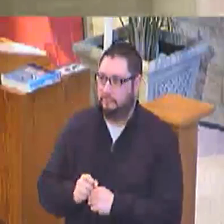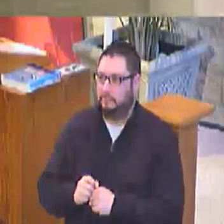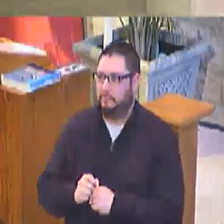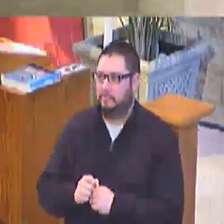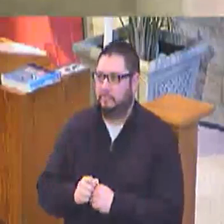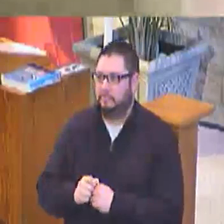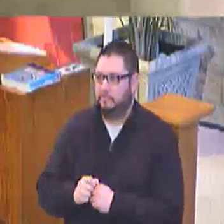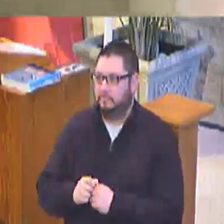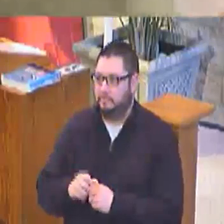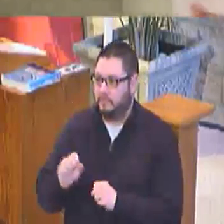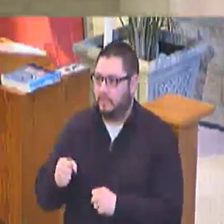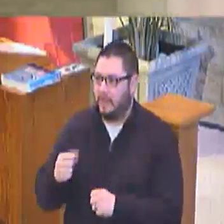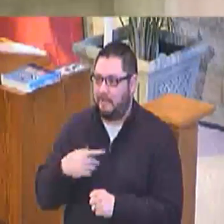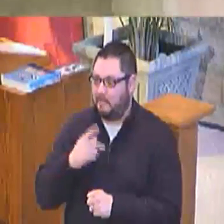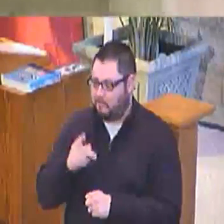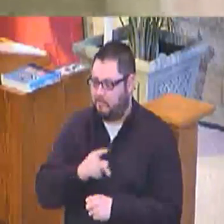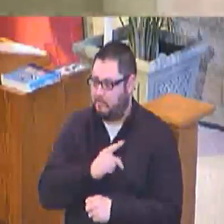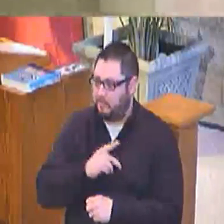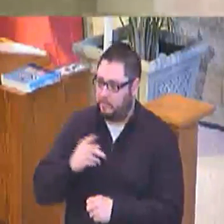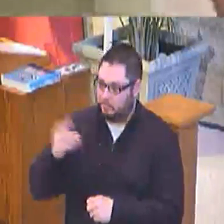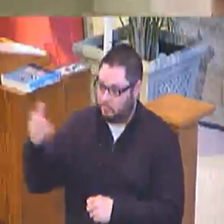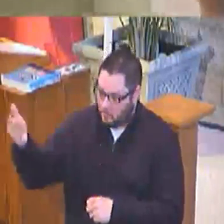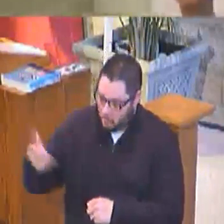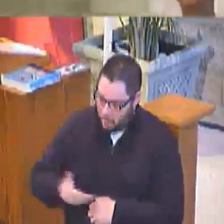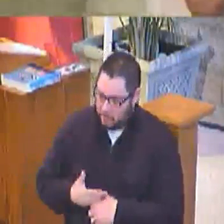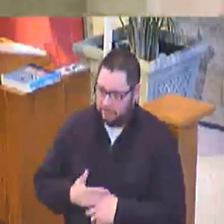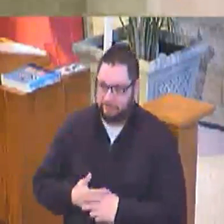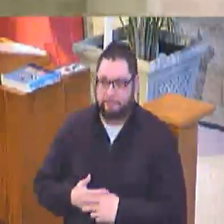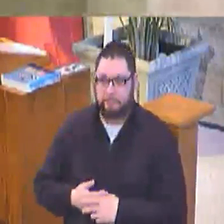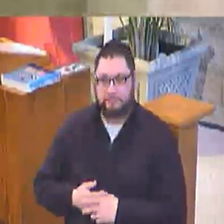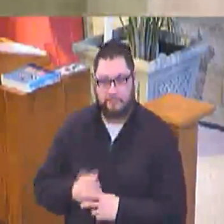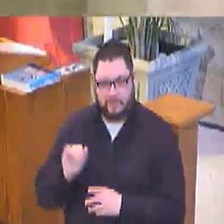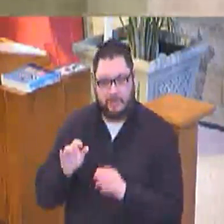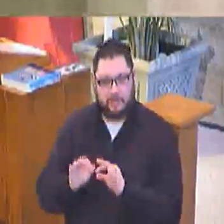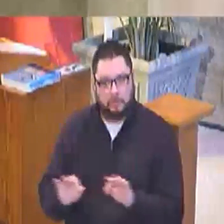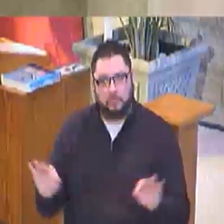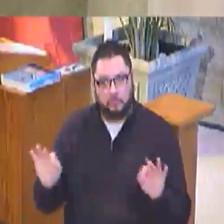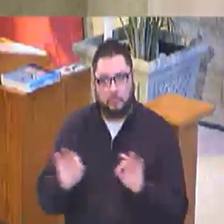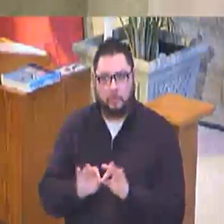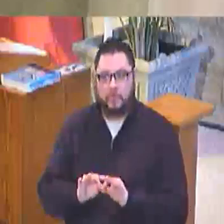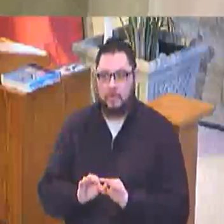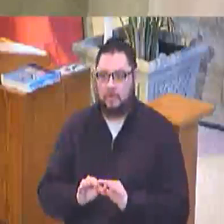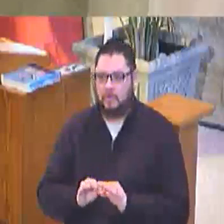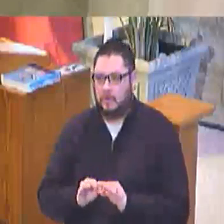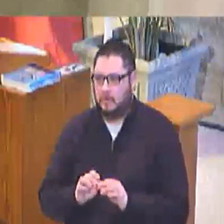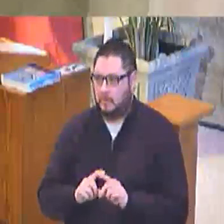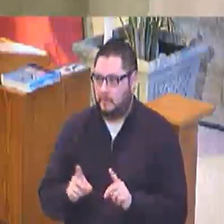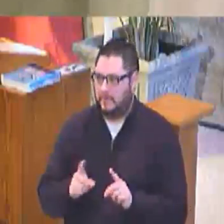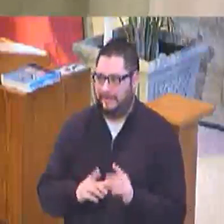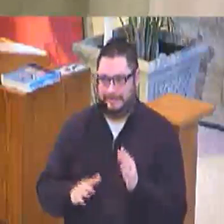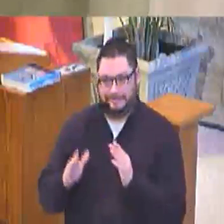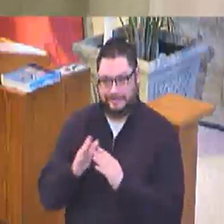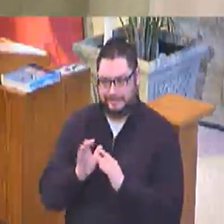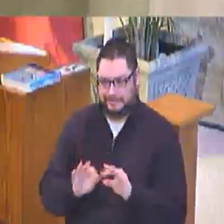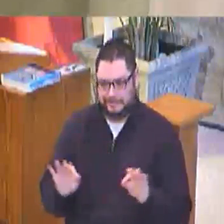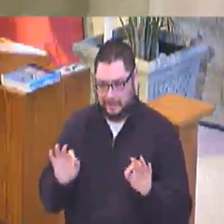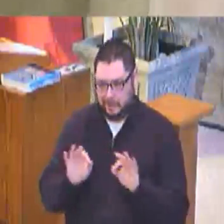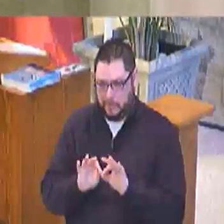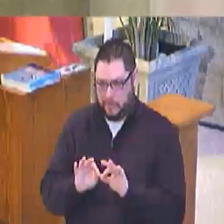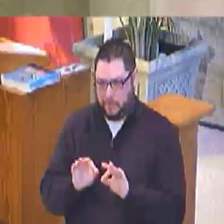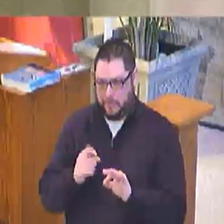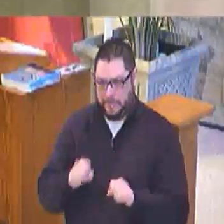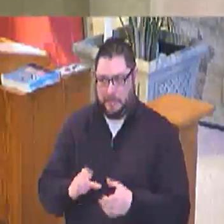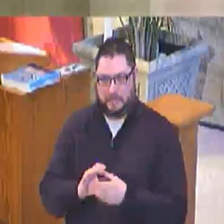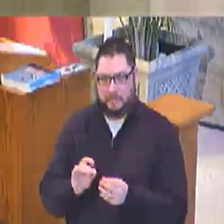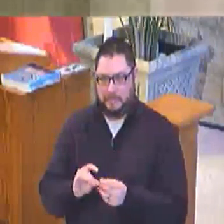a very, very personal welcome. All of that's important. And yet, one of the most important things that's said on this